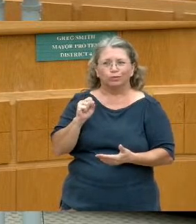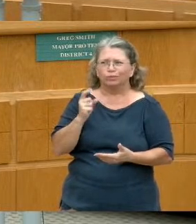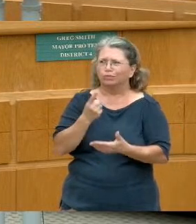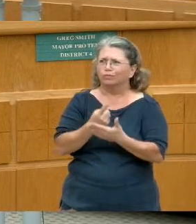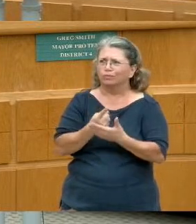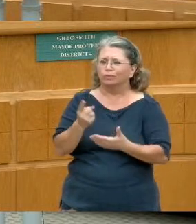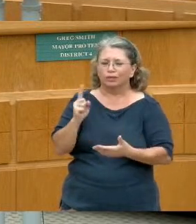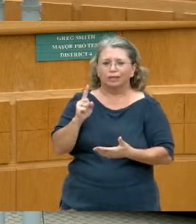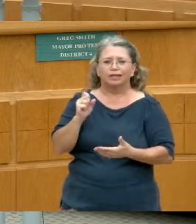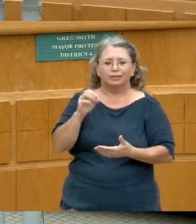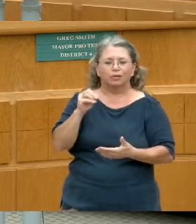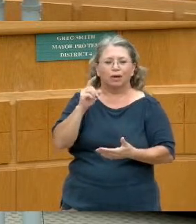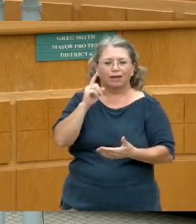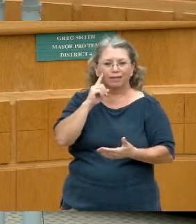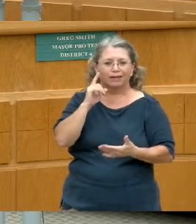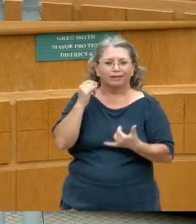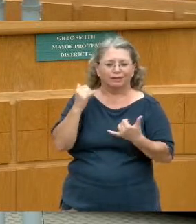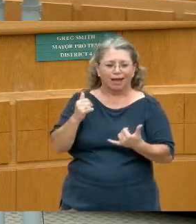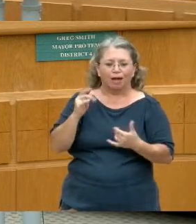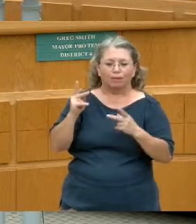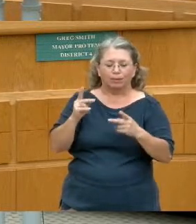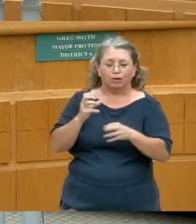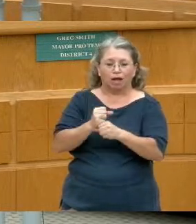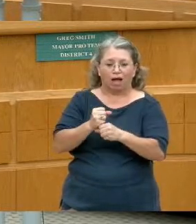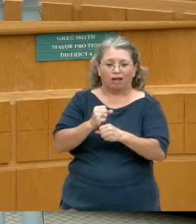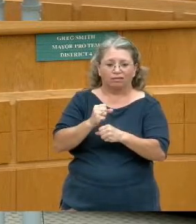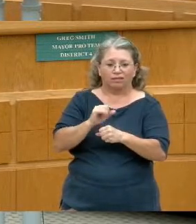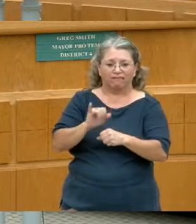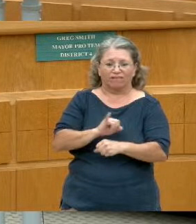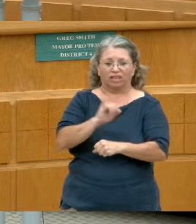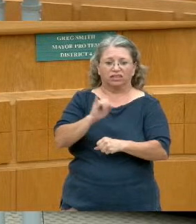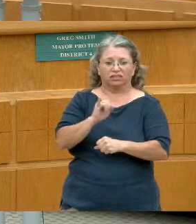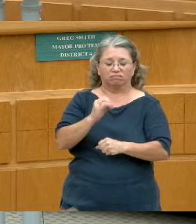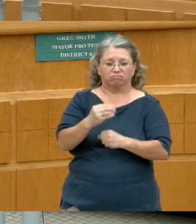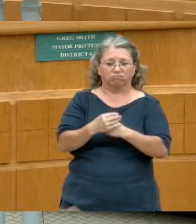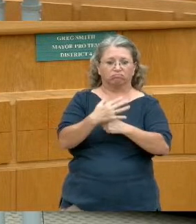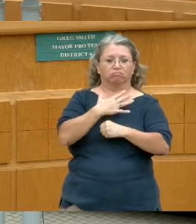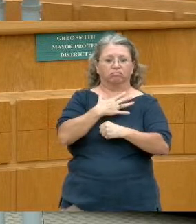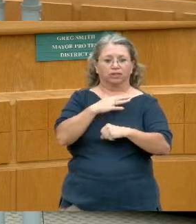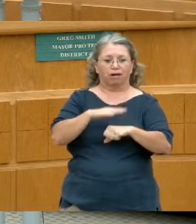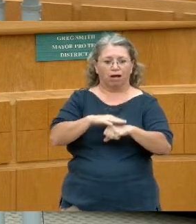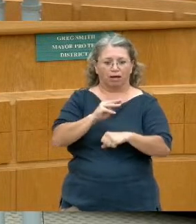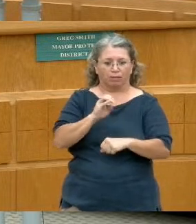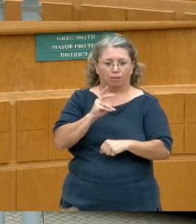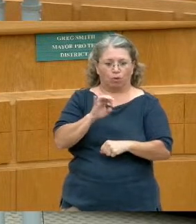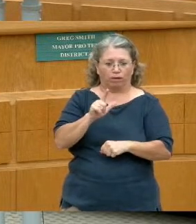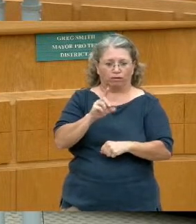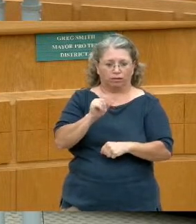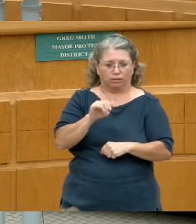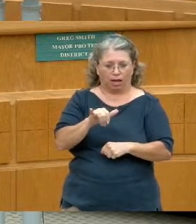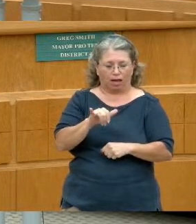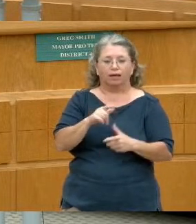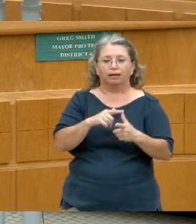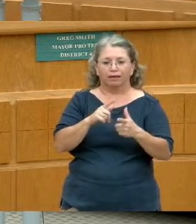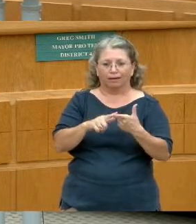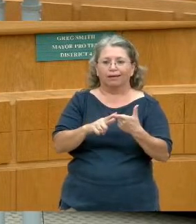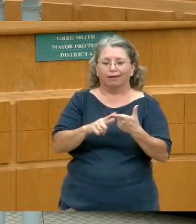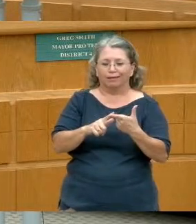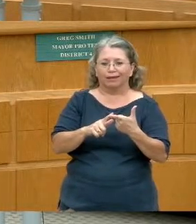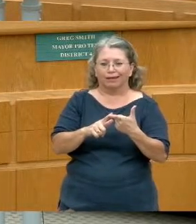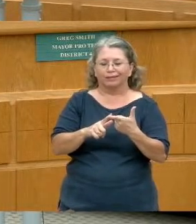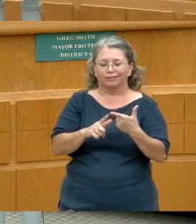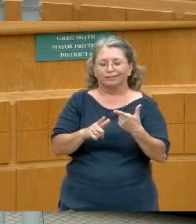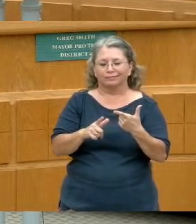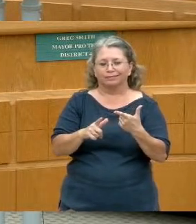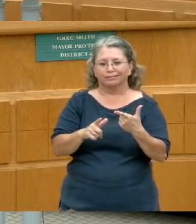infected over Memorial Day weekend. And you can see there's even a steeper uptick in the Coastal Bend. There's probably more people coming to the Coastal Bend